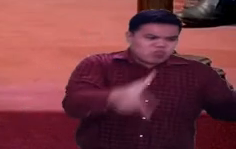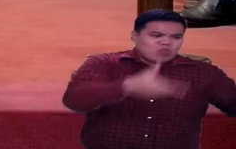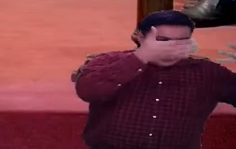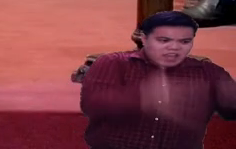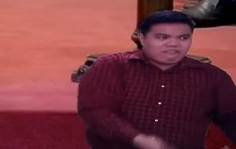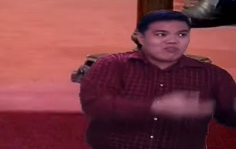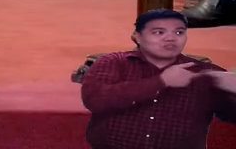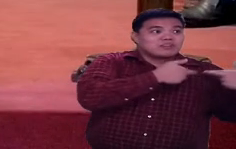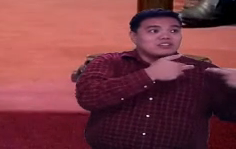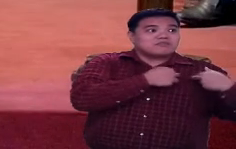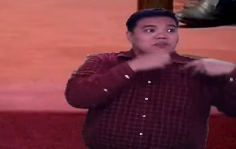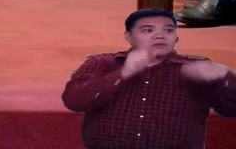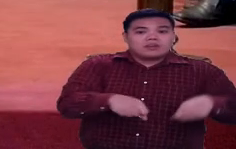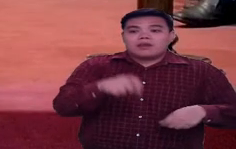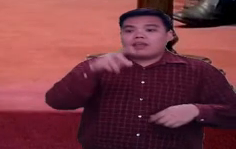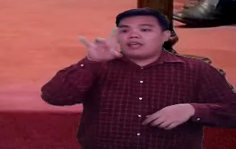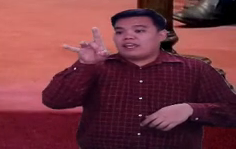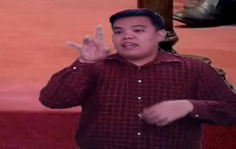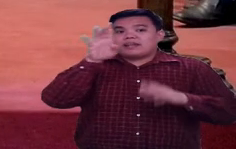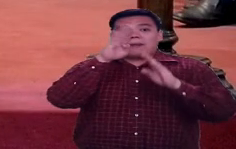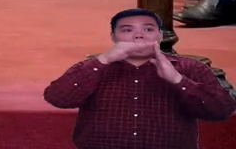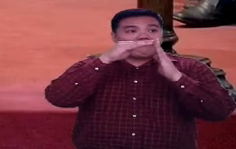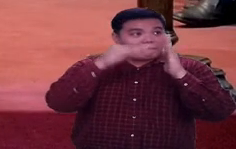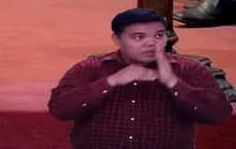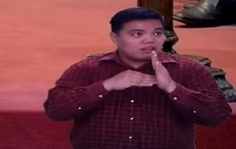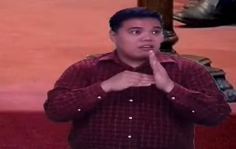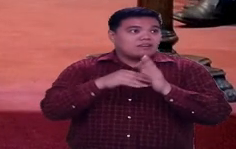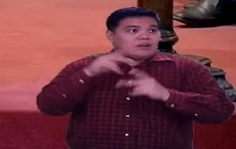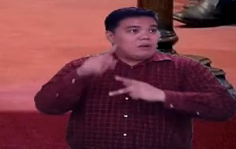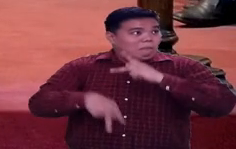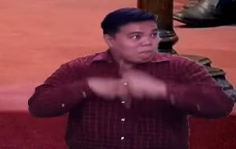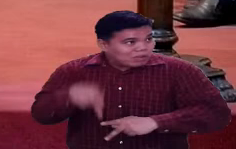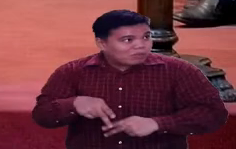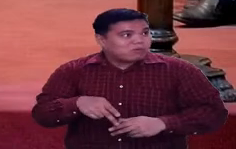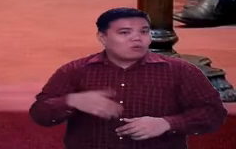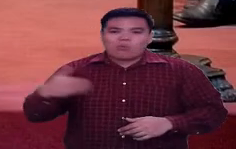gospel. Over 8 billion people, a huge task.